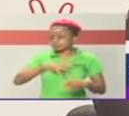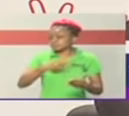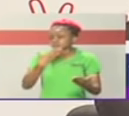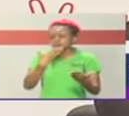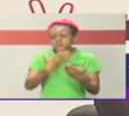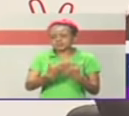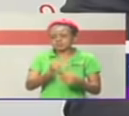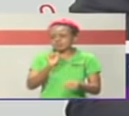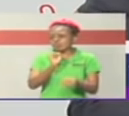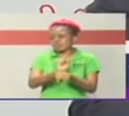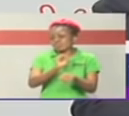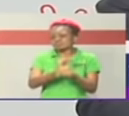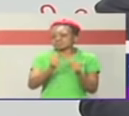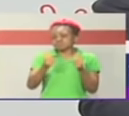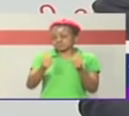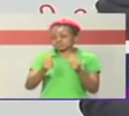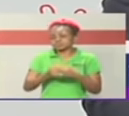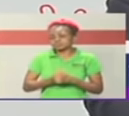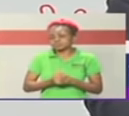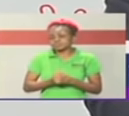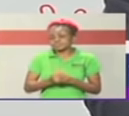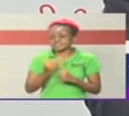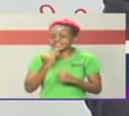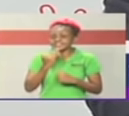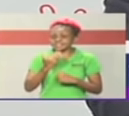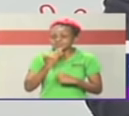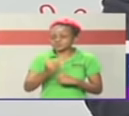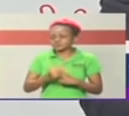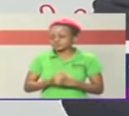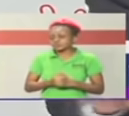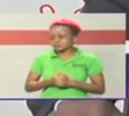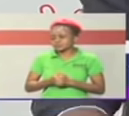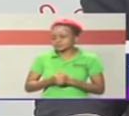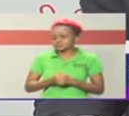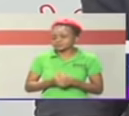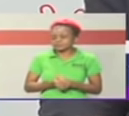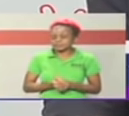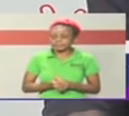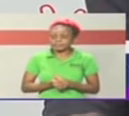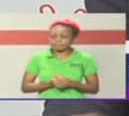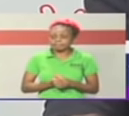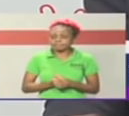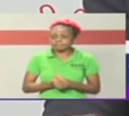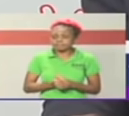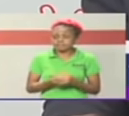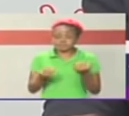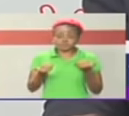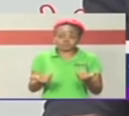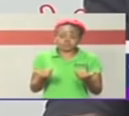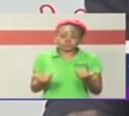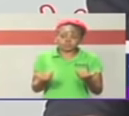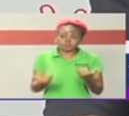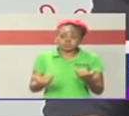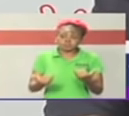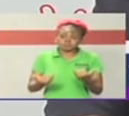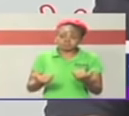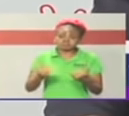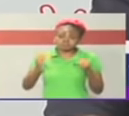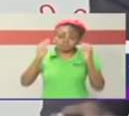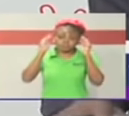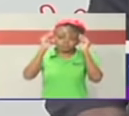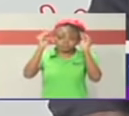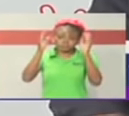you. All right, thank you very much for that additional information, Dr. Deyalsingh. And I pass you on to the Minister. Thank